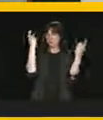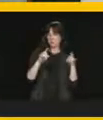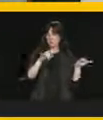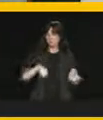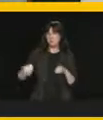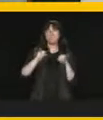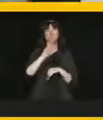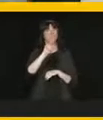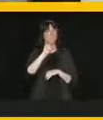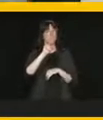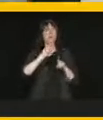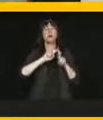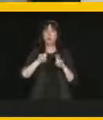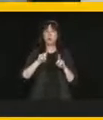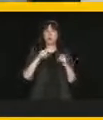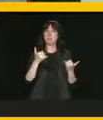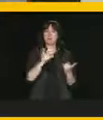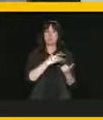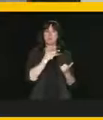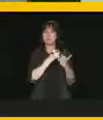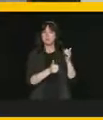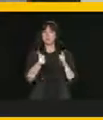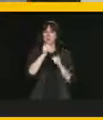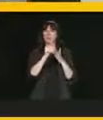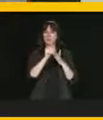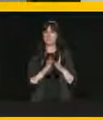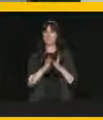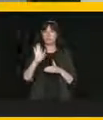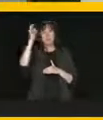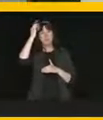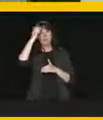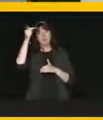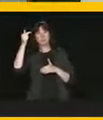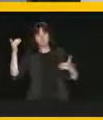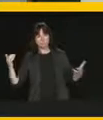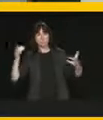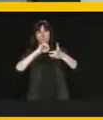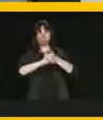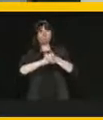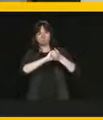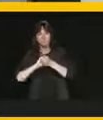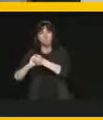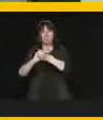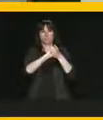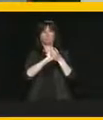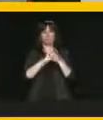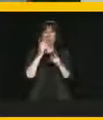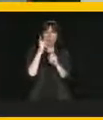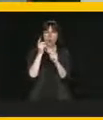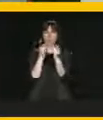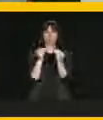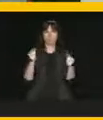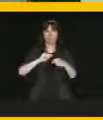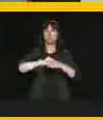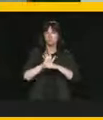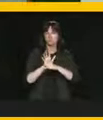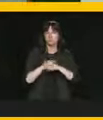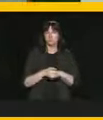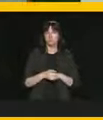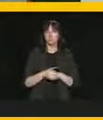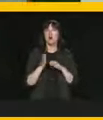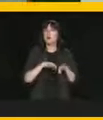the premiers and the federal government are working together to fight this crisis. We need common guidelines